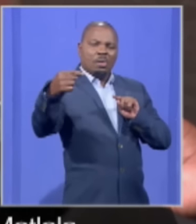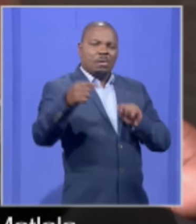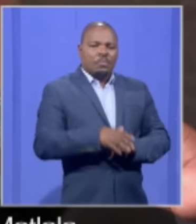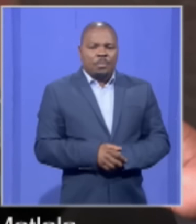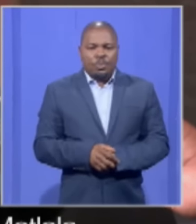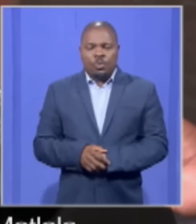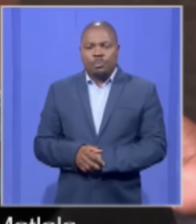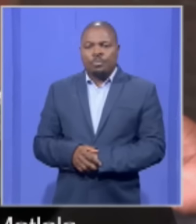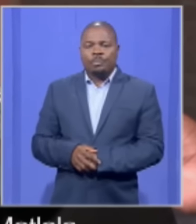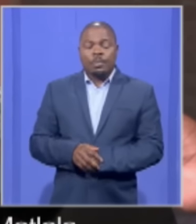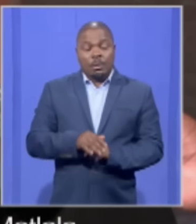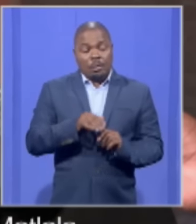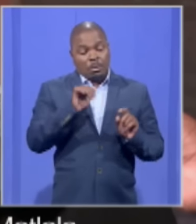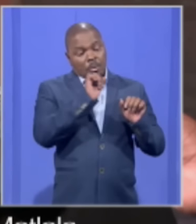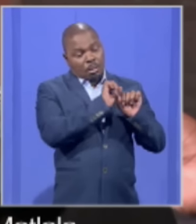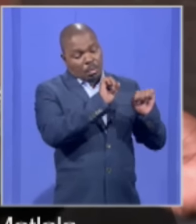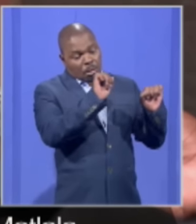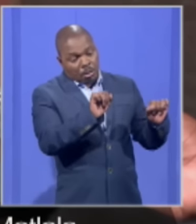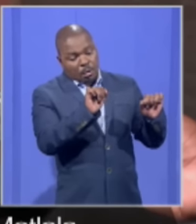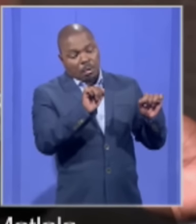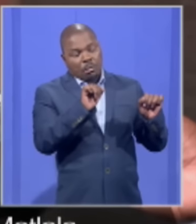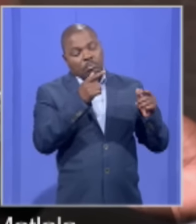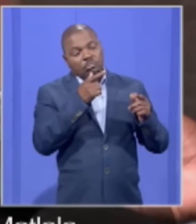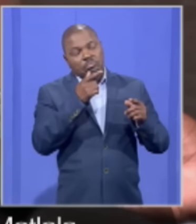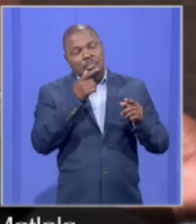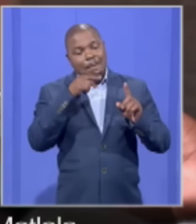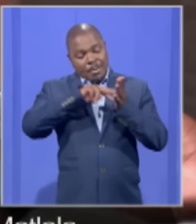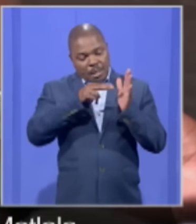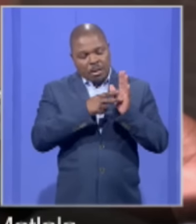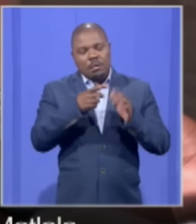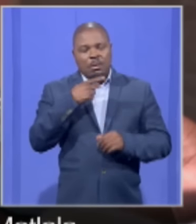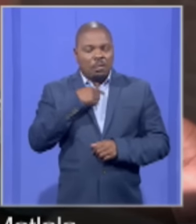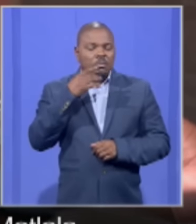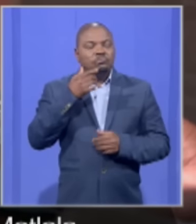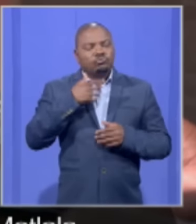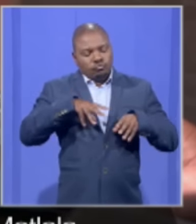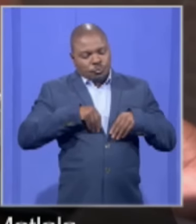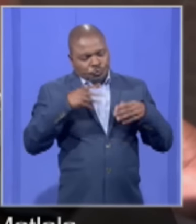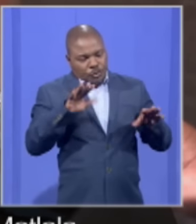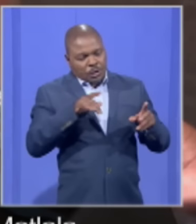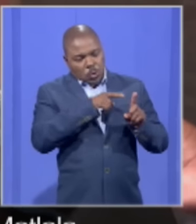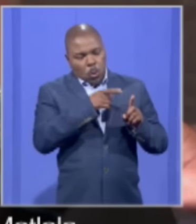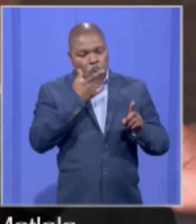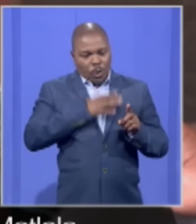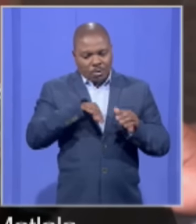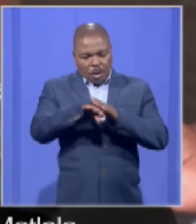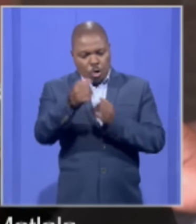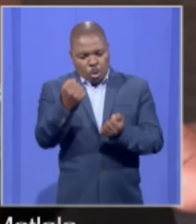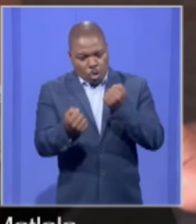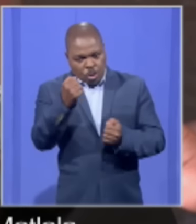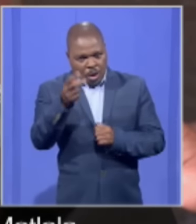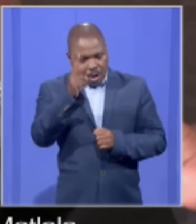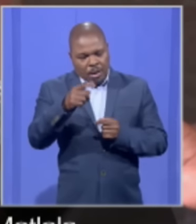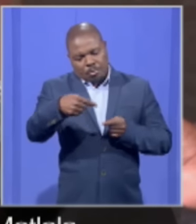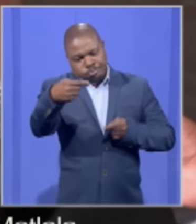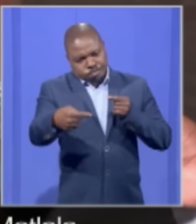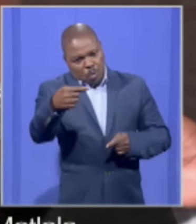motion. He intends to appeal the decision of the Alexandra Magistrates Court that denied him